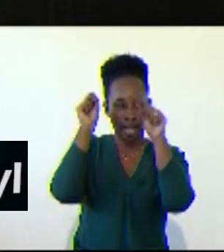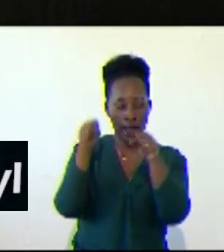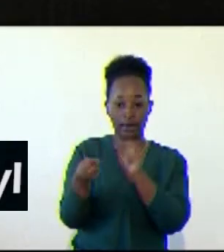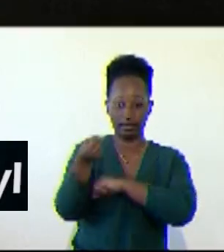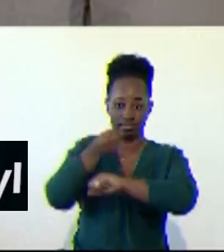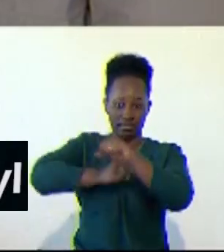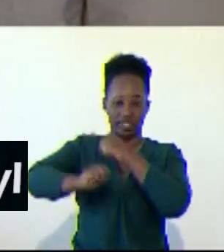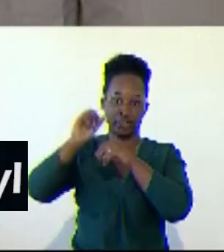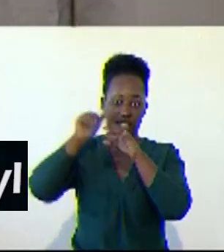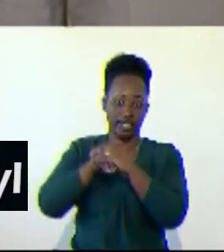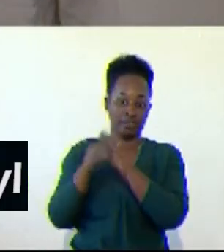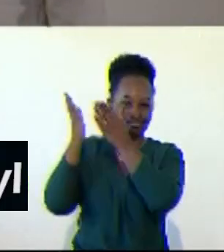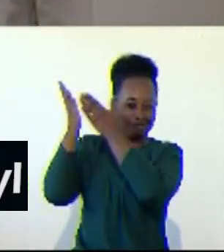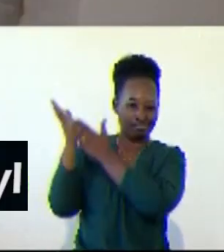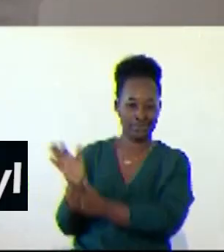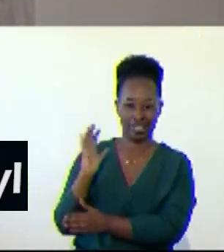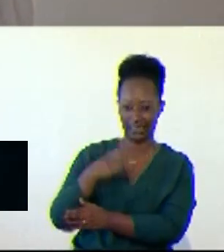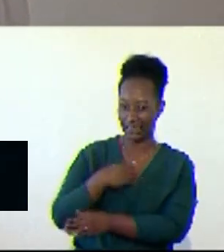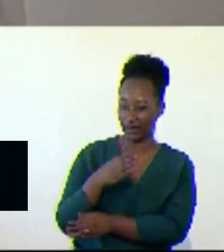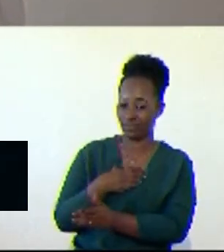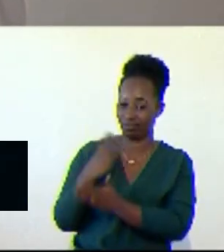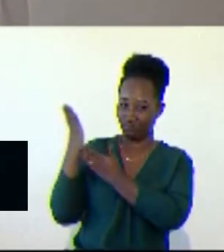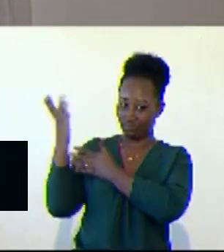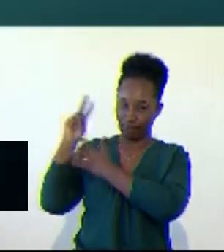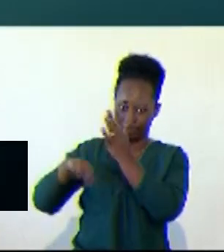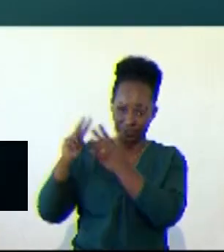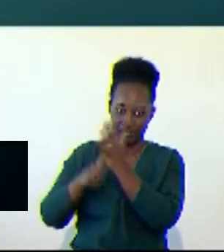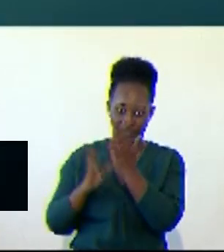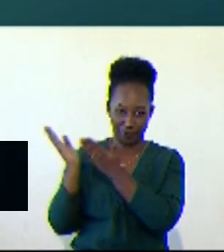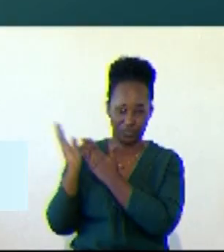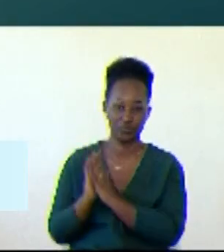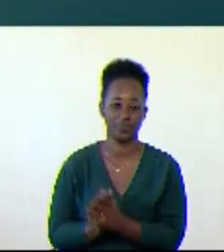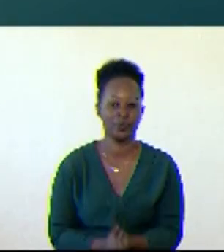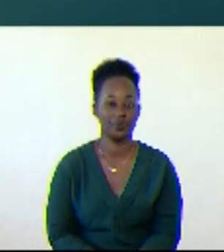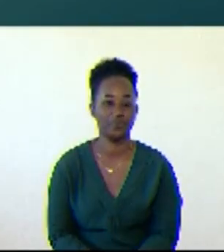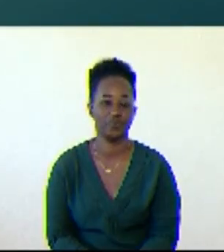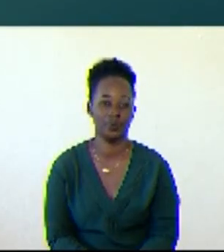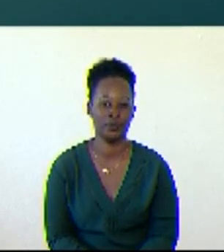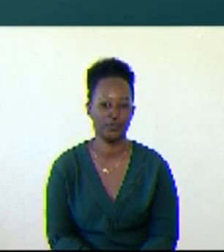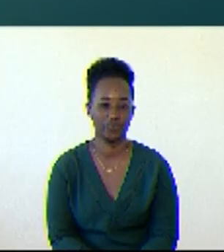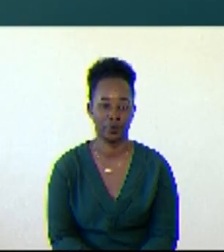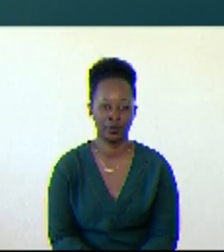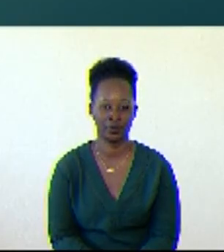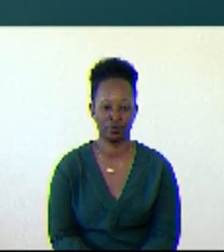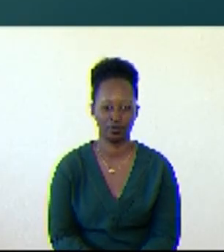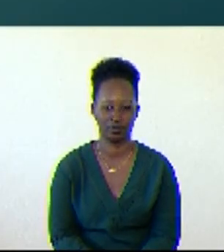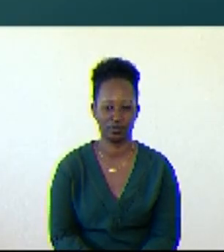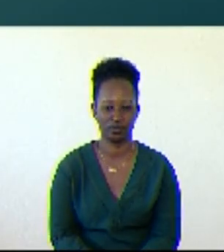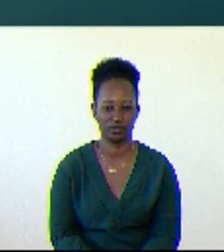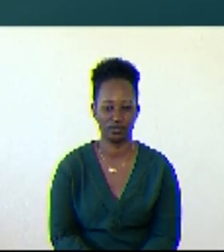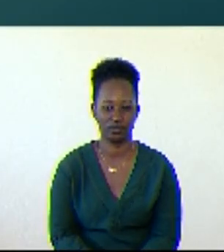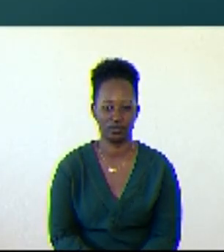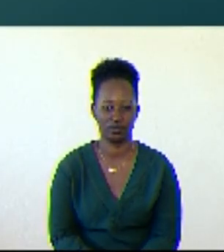nucleophilic addition reactions. It is in our objective, what you have to know. And the